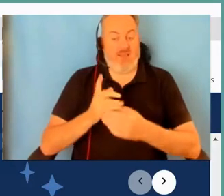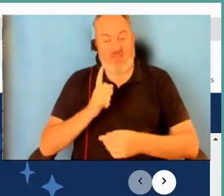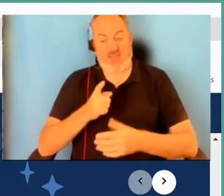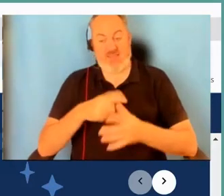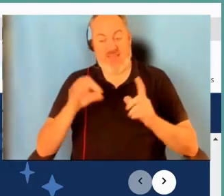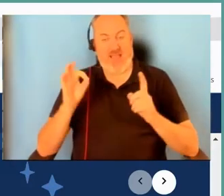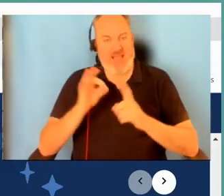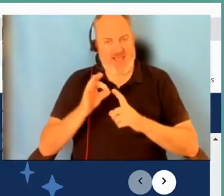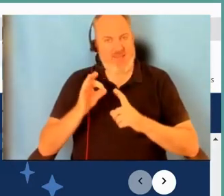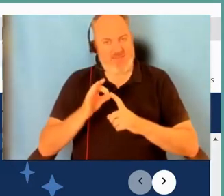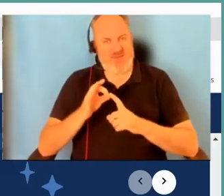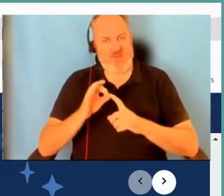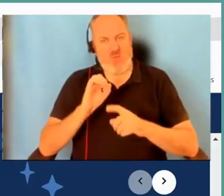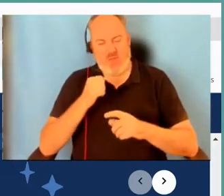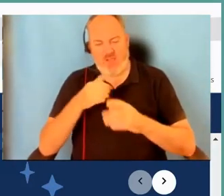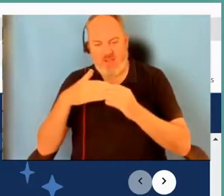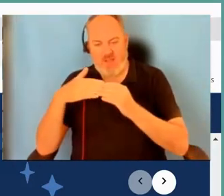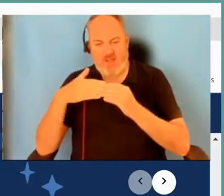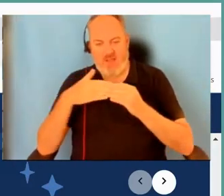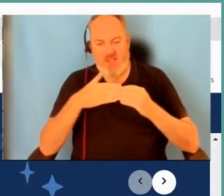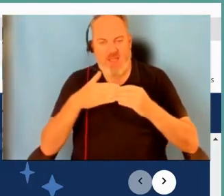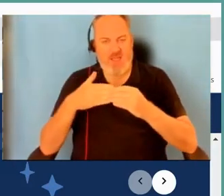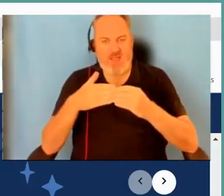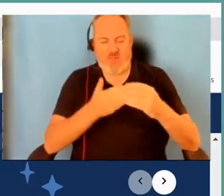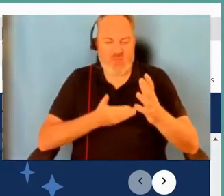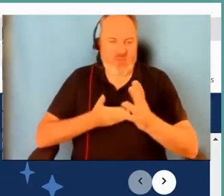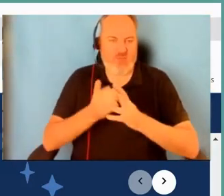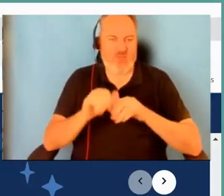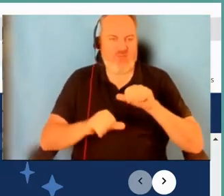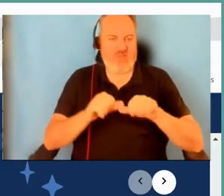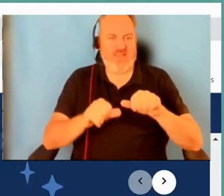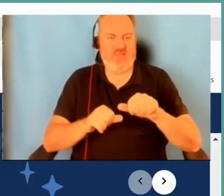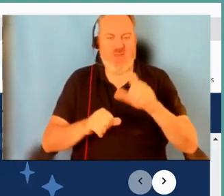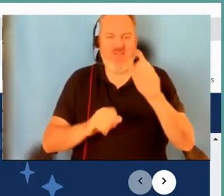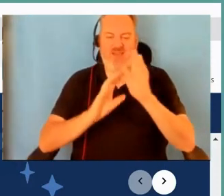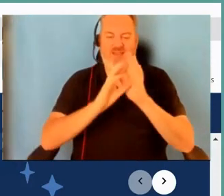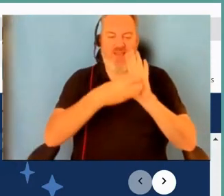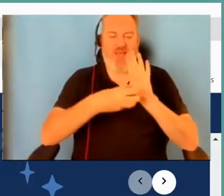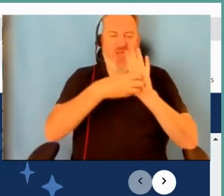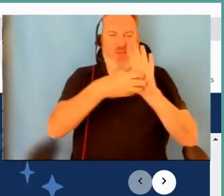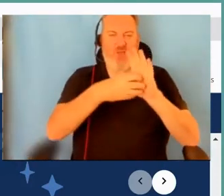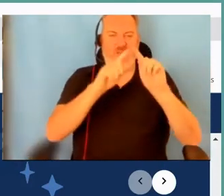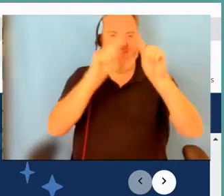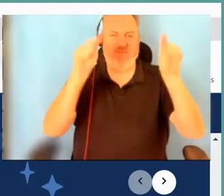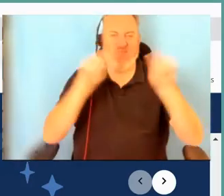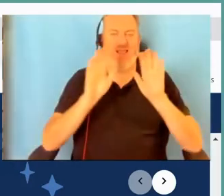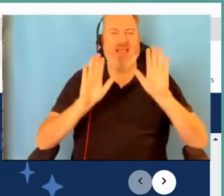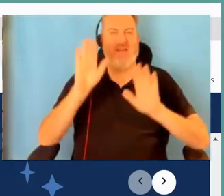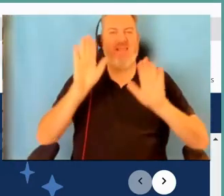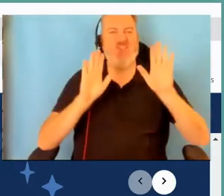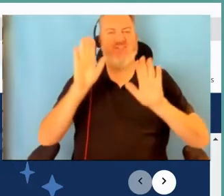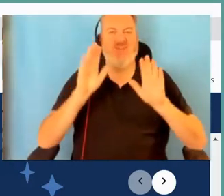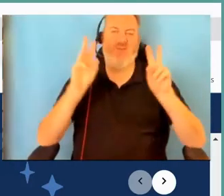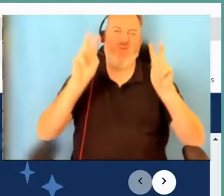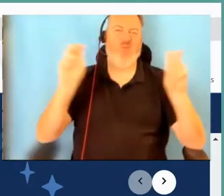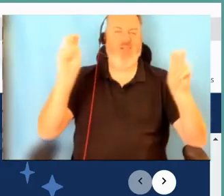a guided program, and there's a little person called the professor. They'll guide you through all these different things. He'll talk